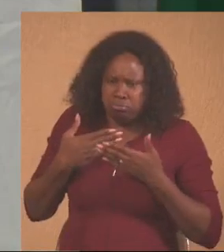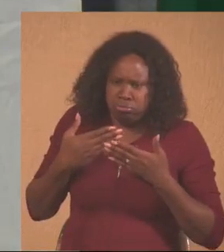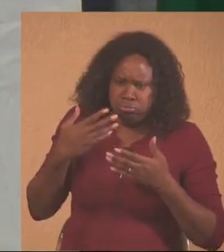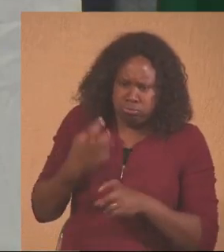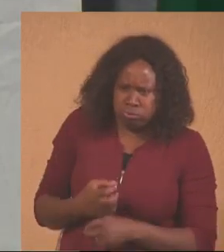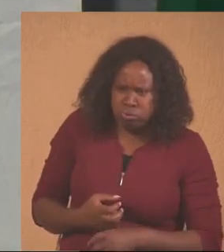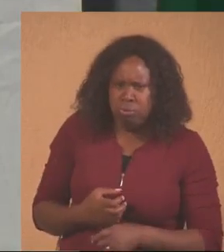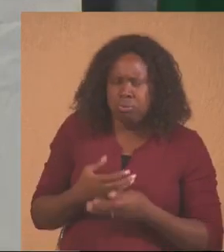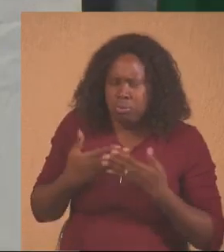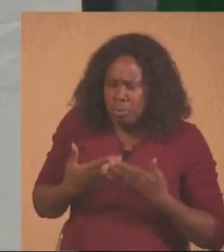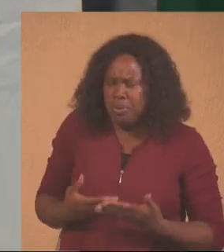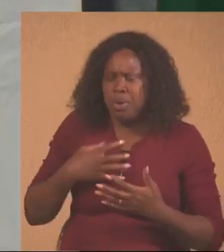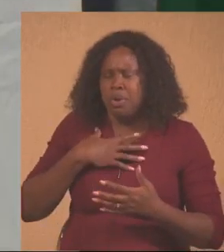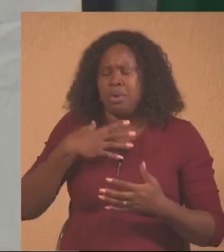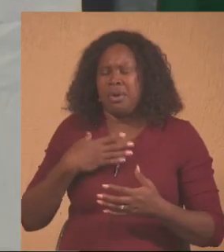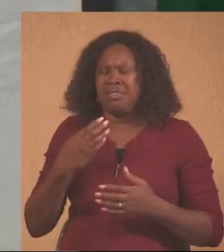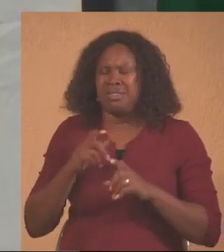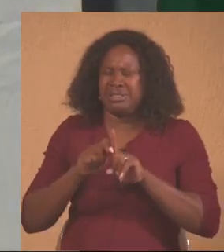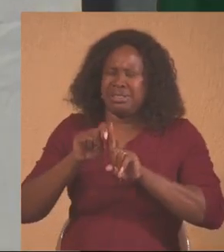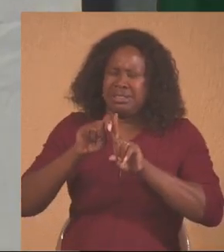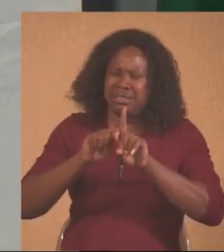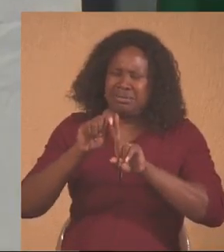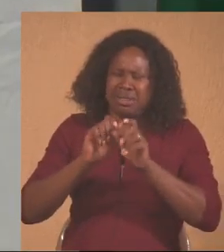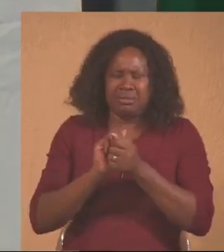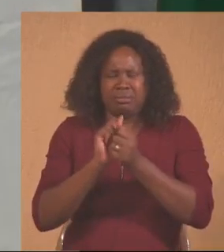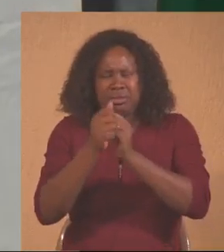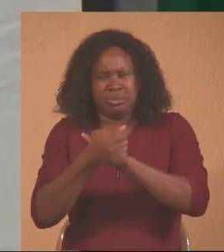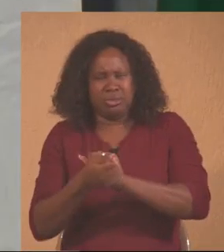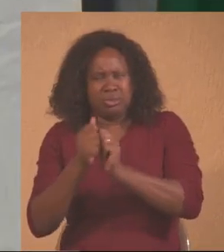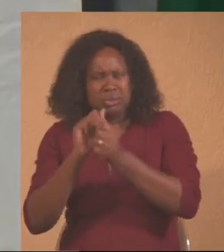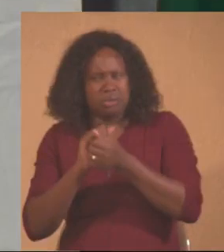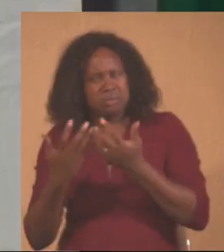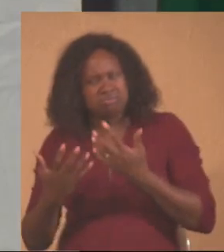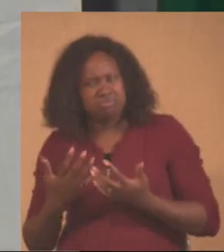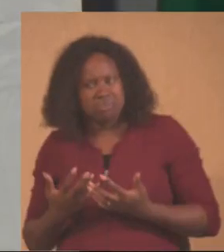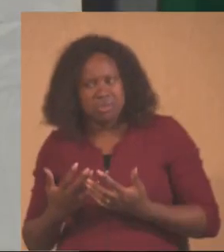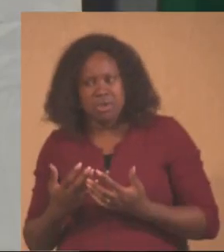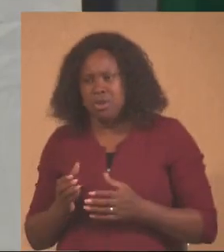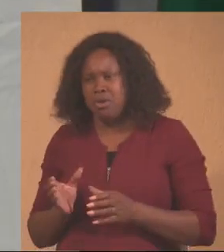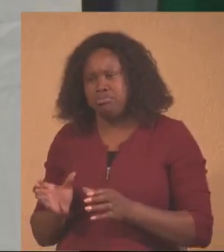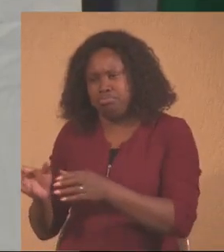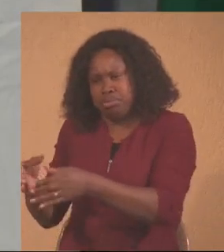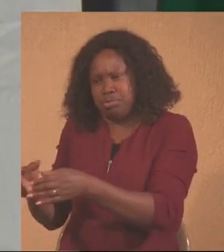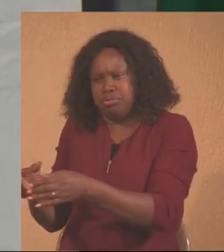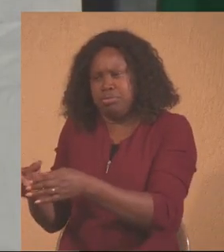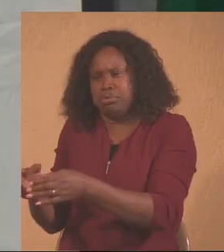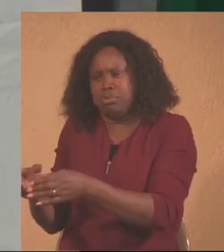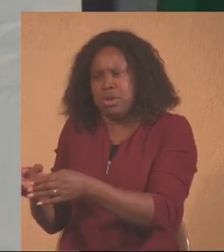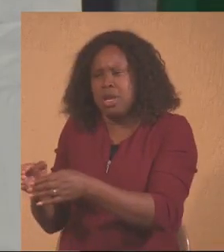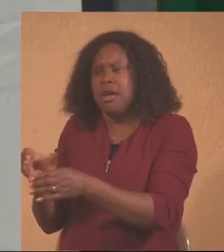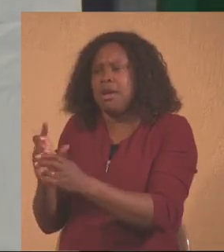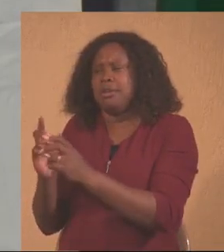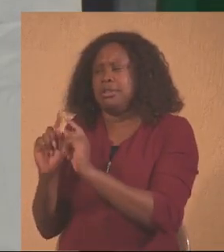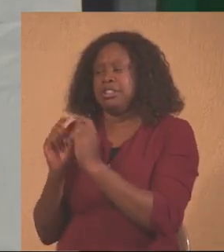COVID related? Your temperature, is it changing? So you are put in a facility and supervised